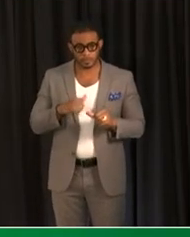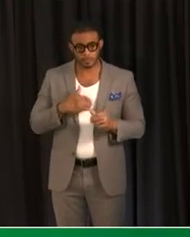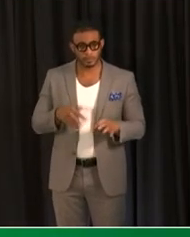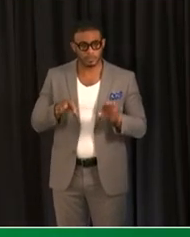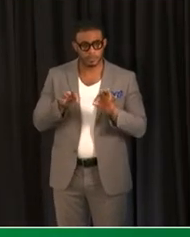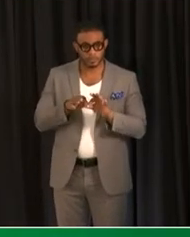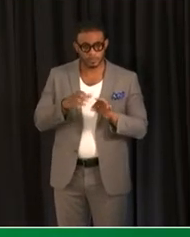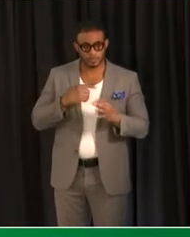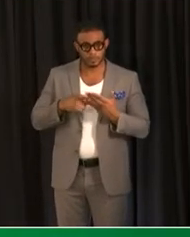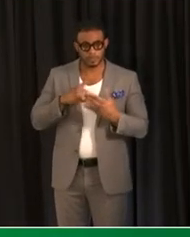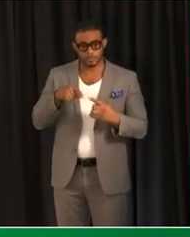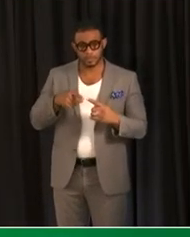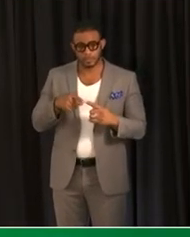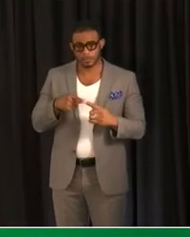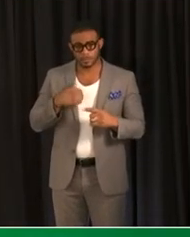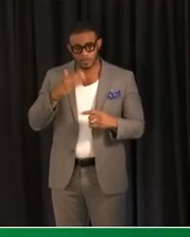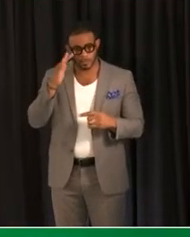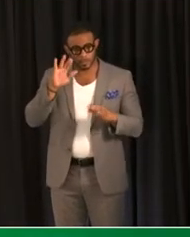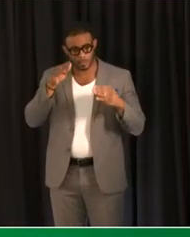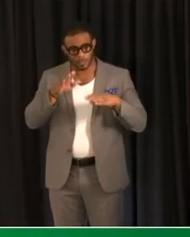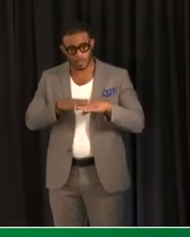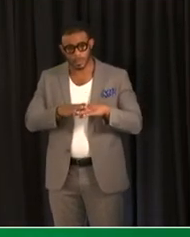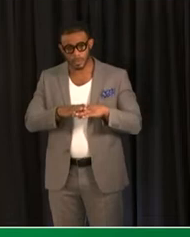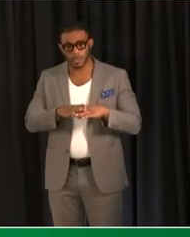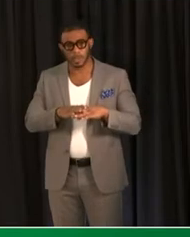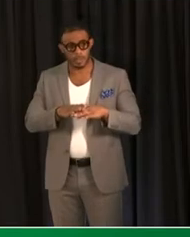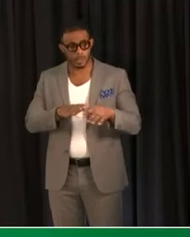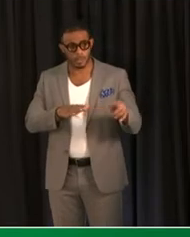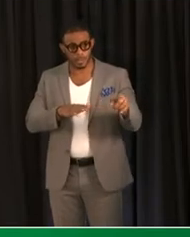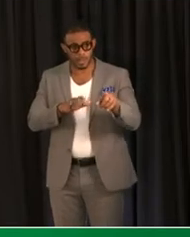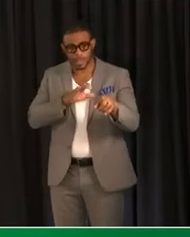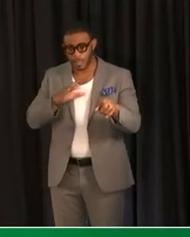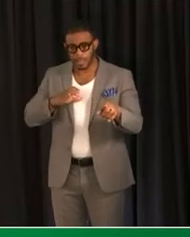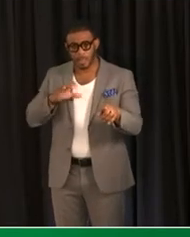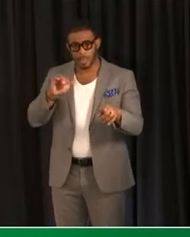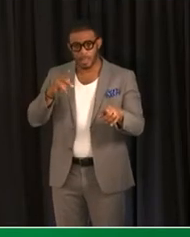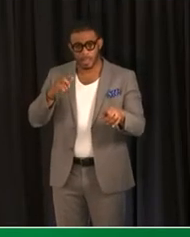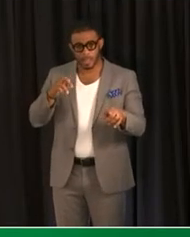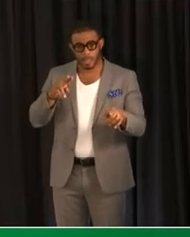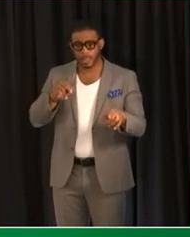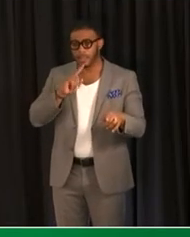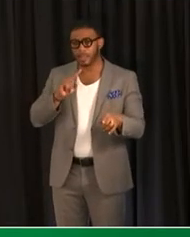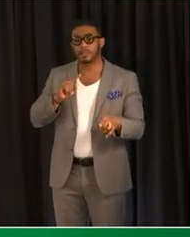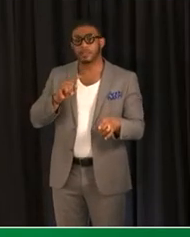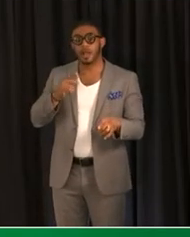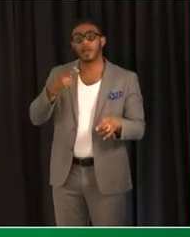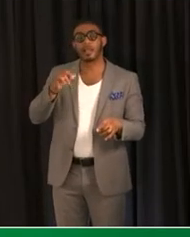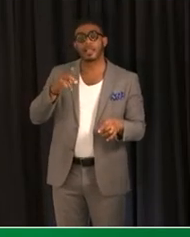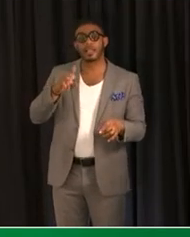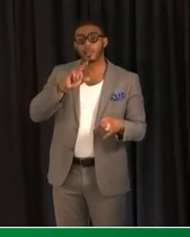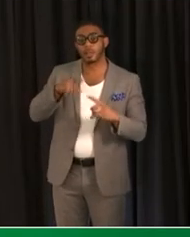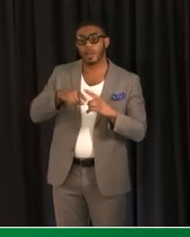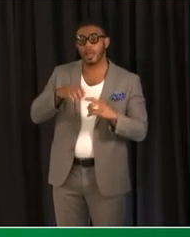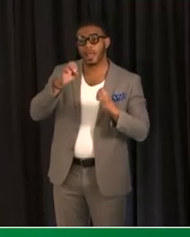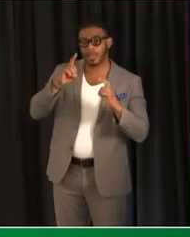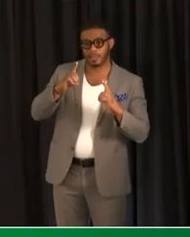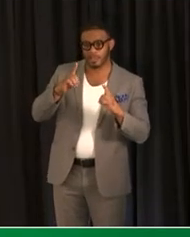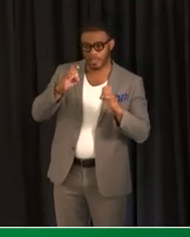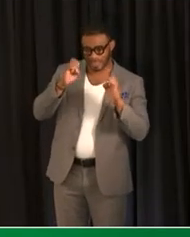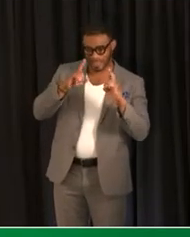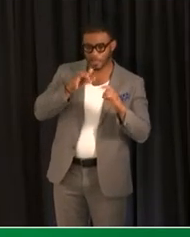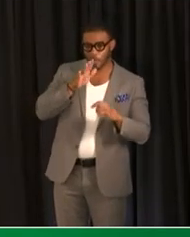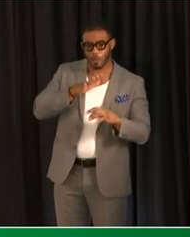area that's been crucial and important that we've talked about, that we focused on greatly, and I know Councilmember Henderson as well, is education. Education